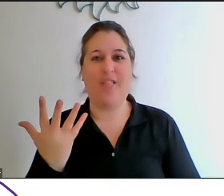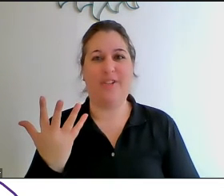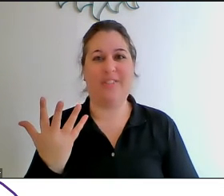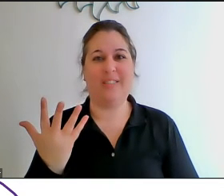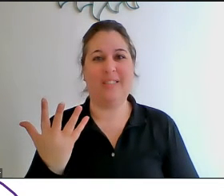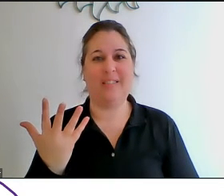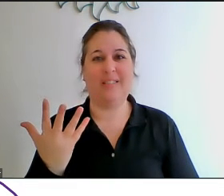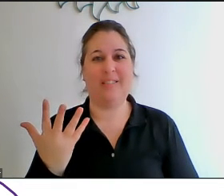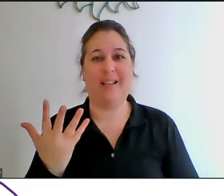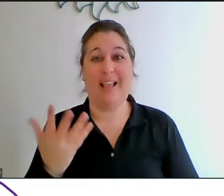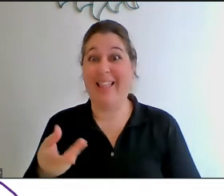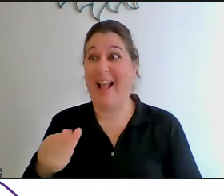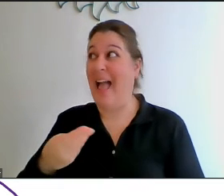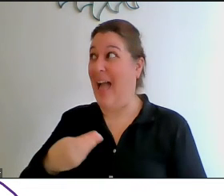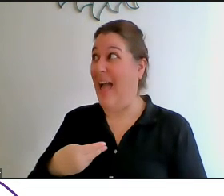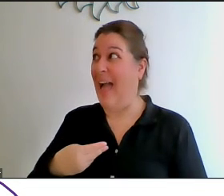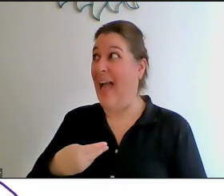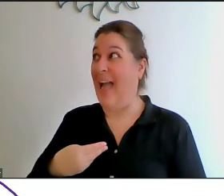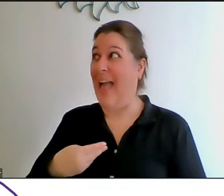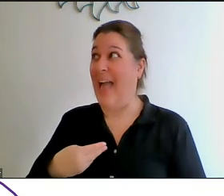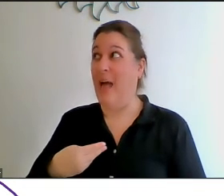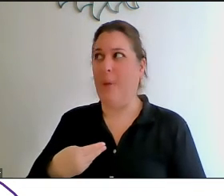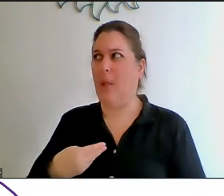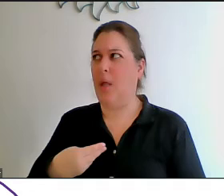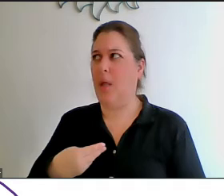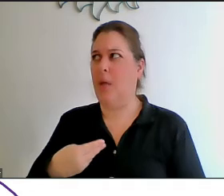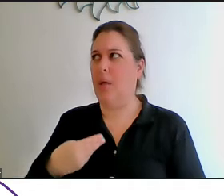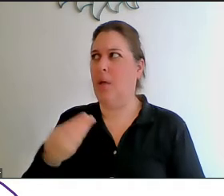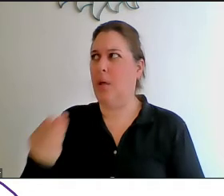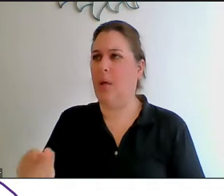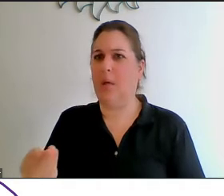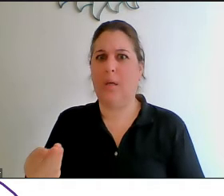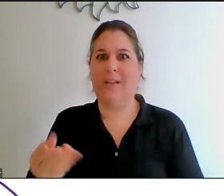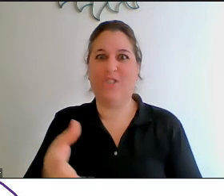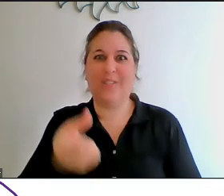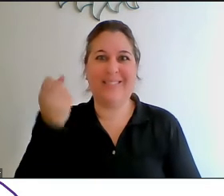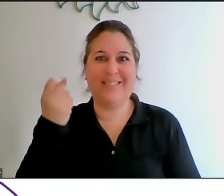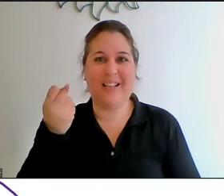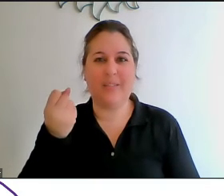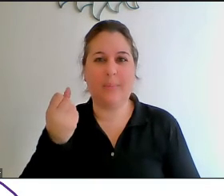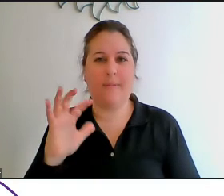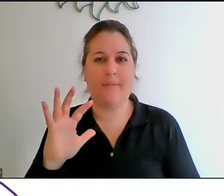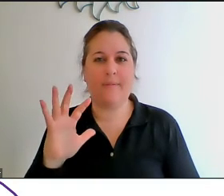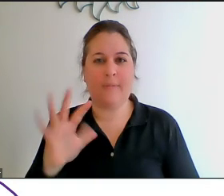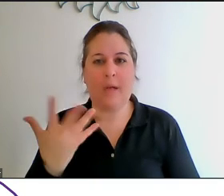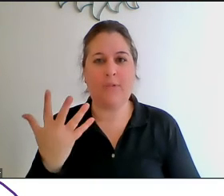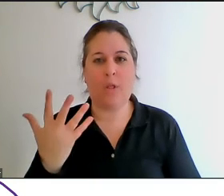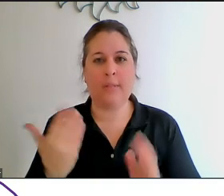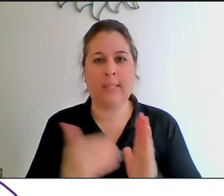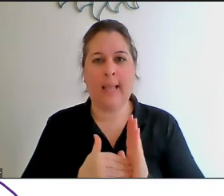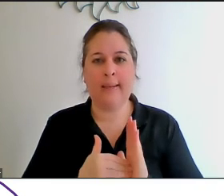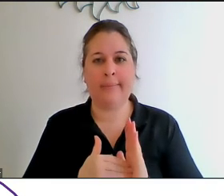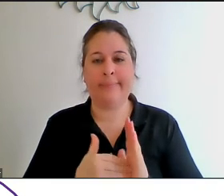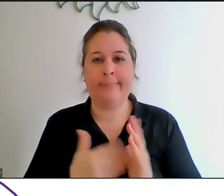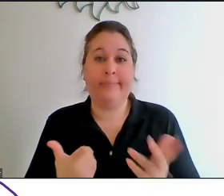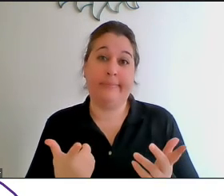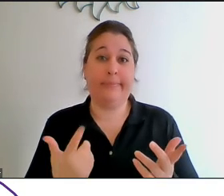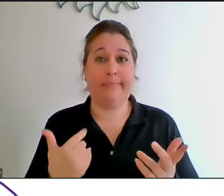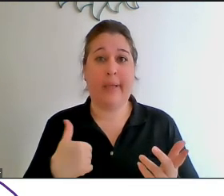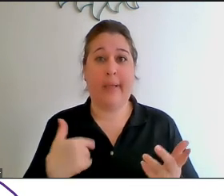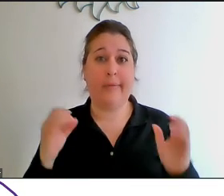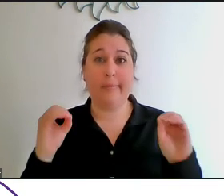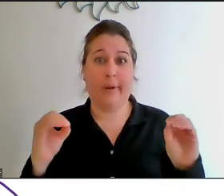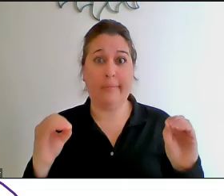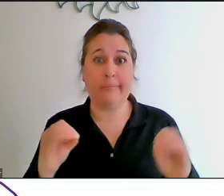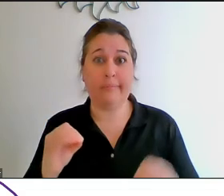then she takes away those $5, you have $0. Okay, so this is a +5 and a -5.